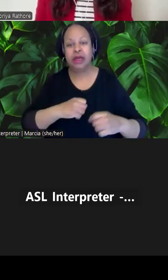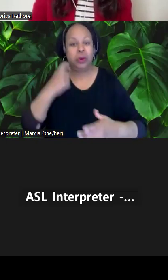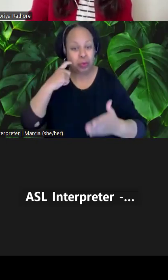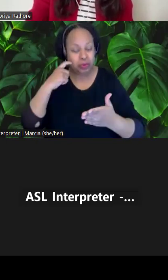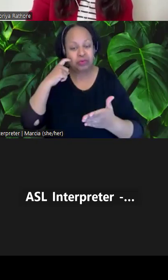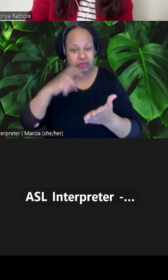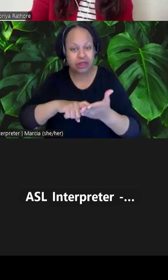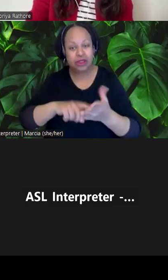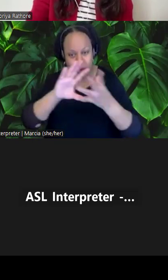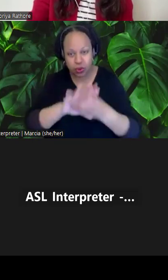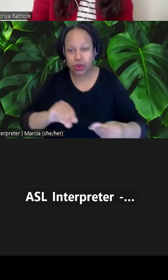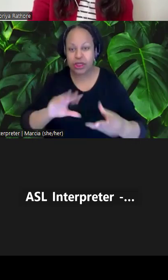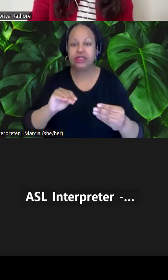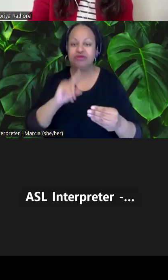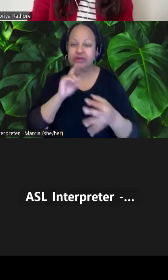here.